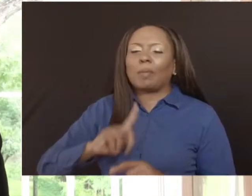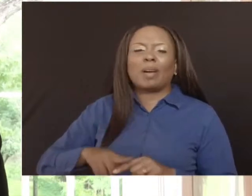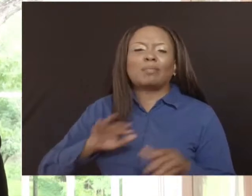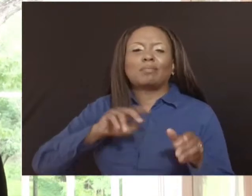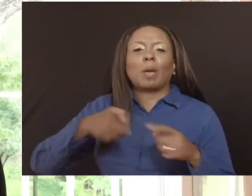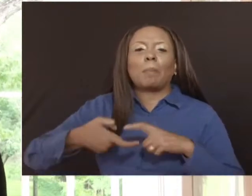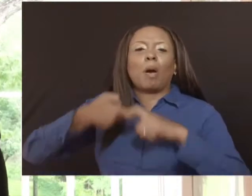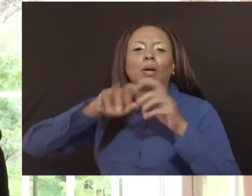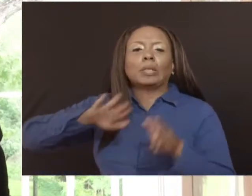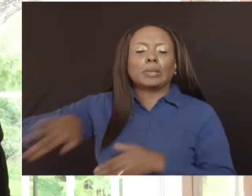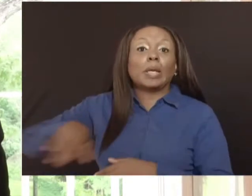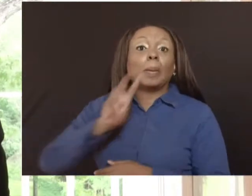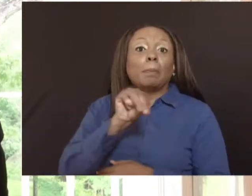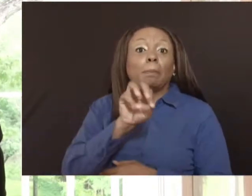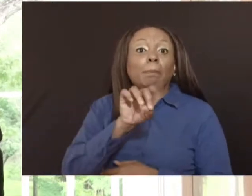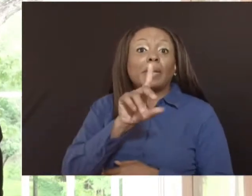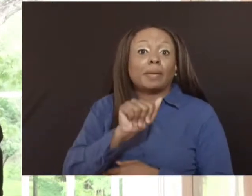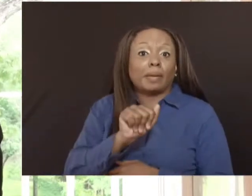all.